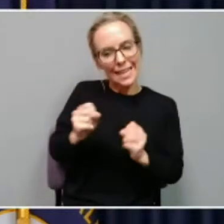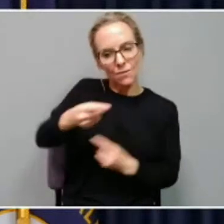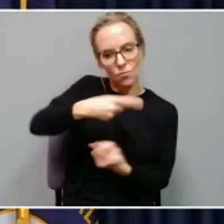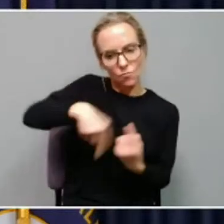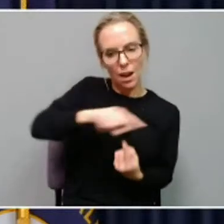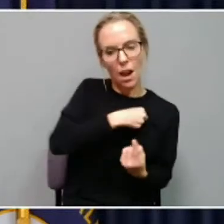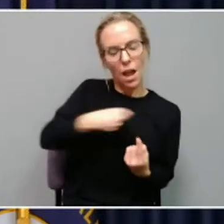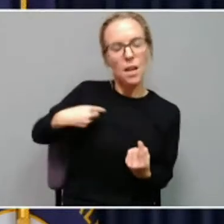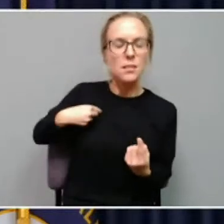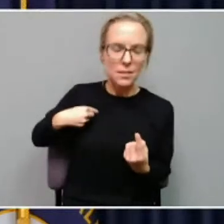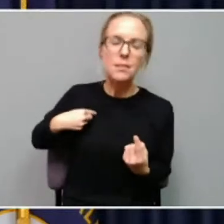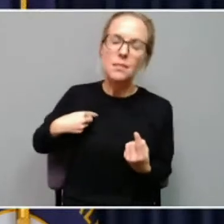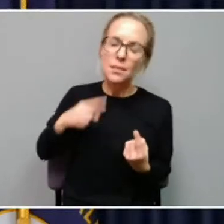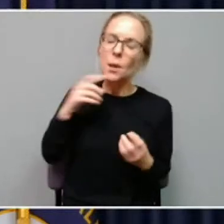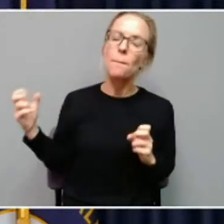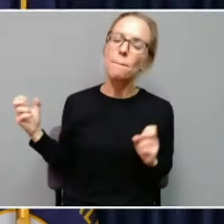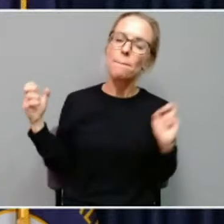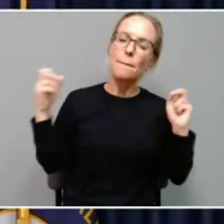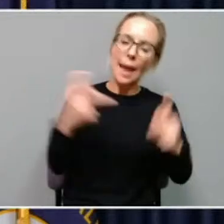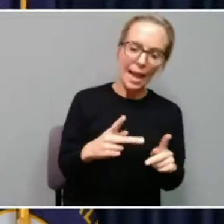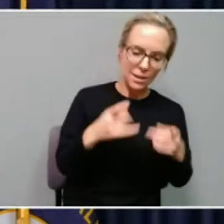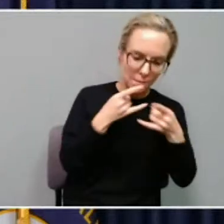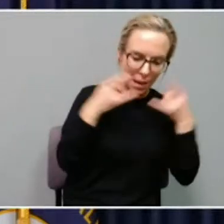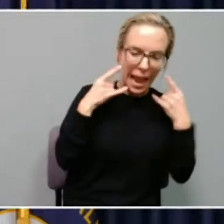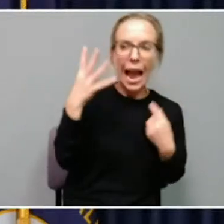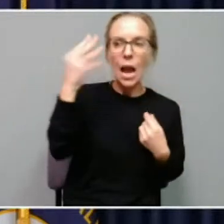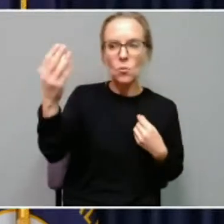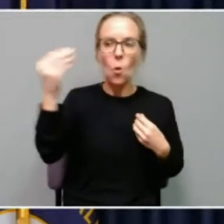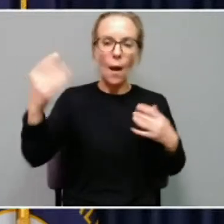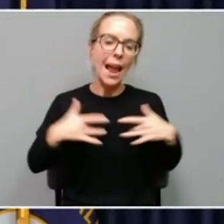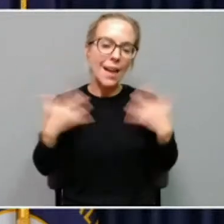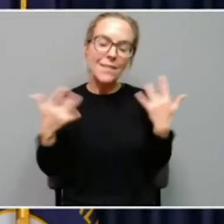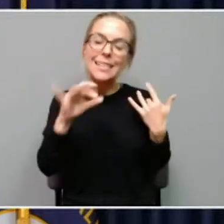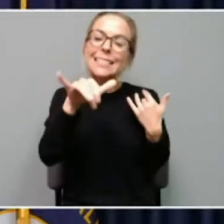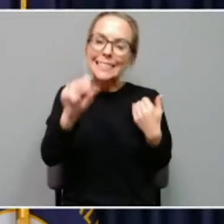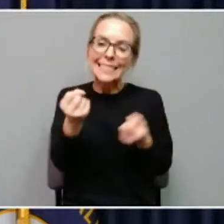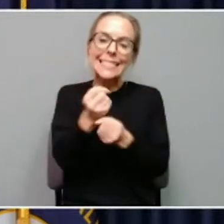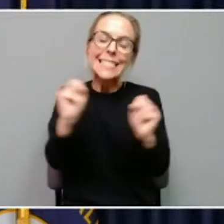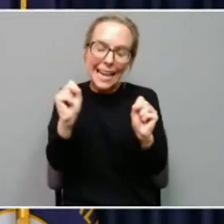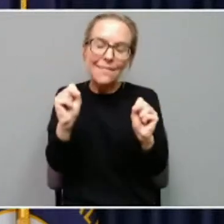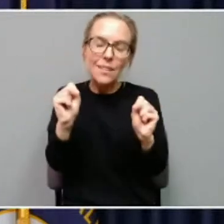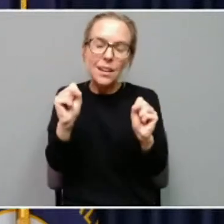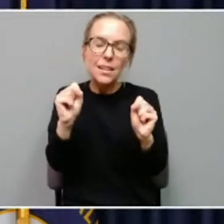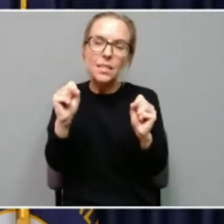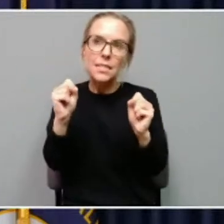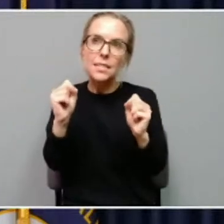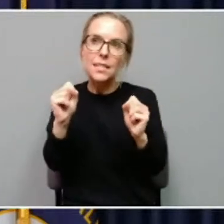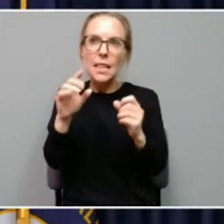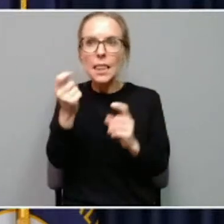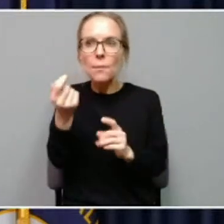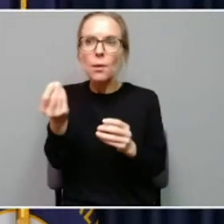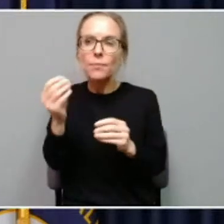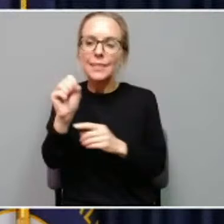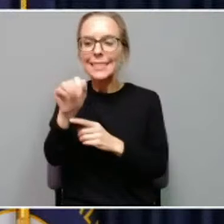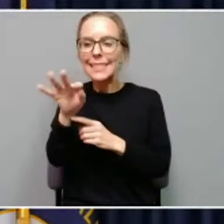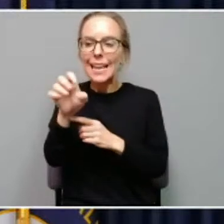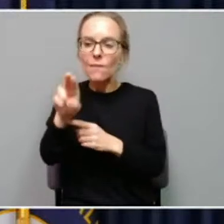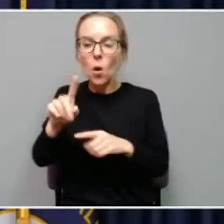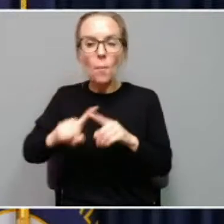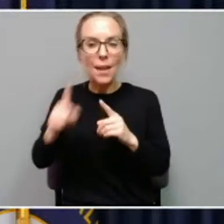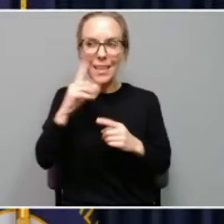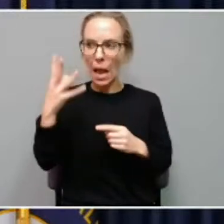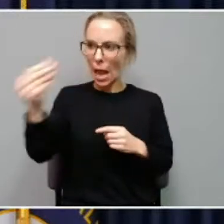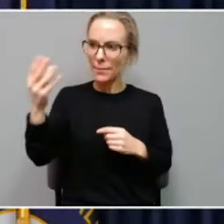important to get back to that. Outdoor events, obviously a lot safer, but really big outdoor events, you want to think about the space with